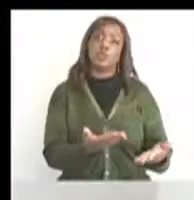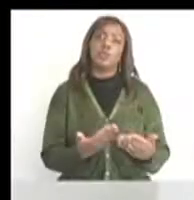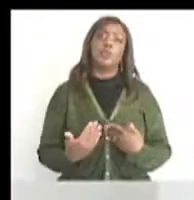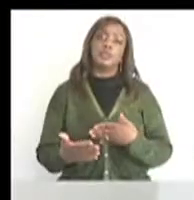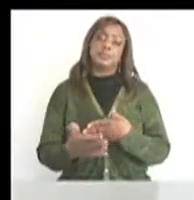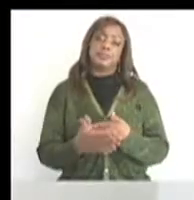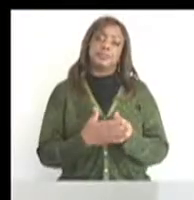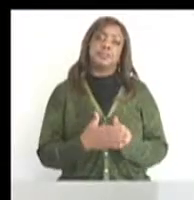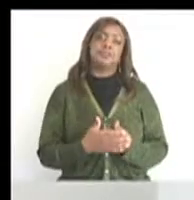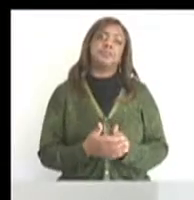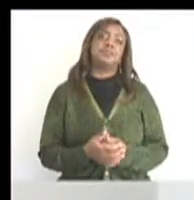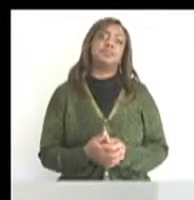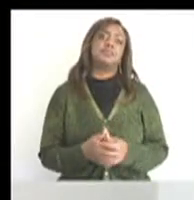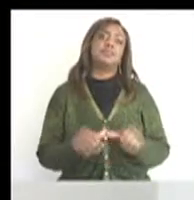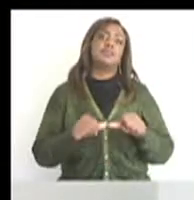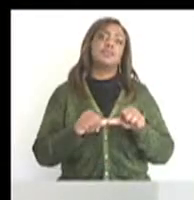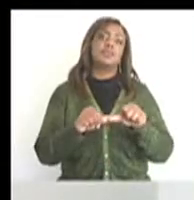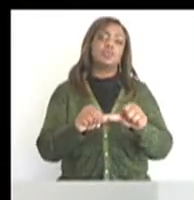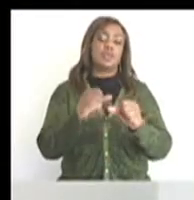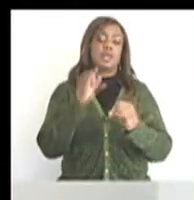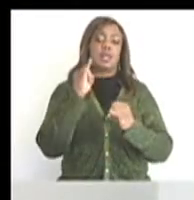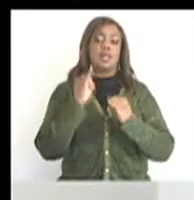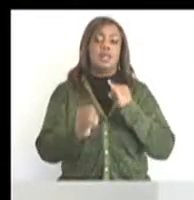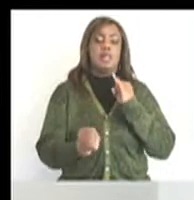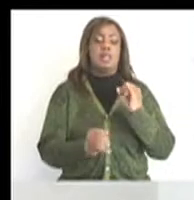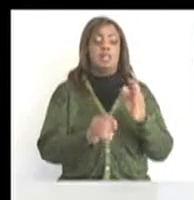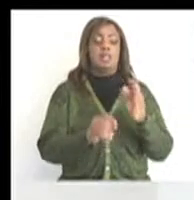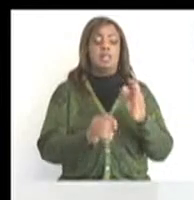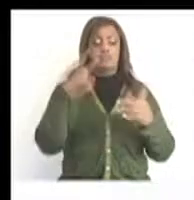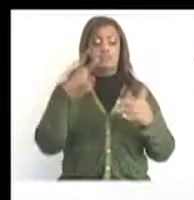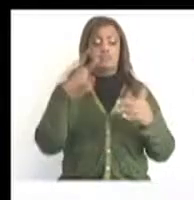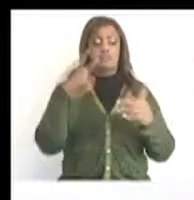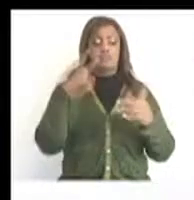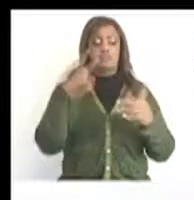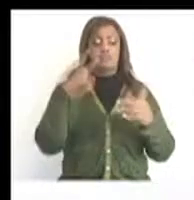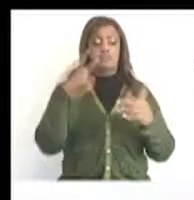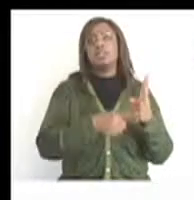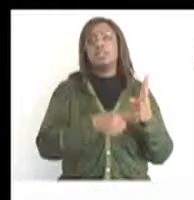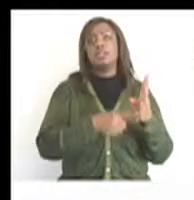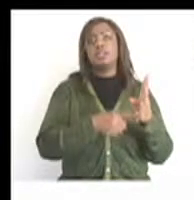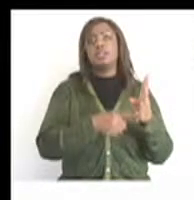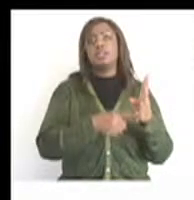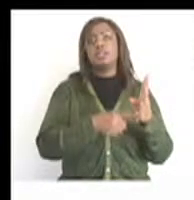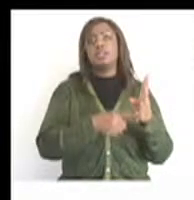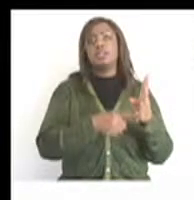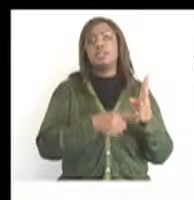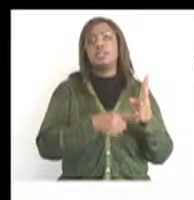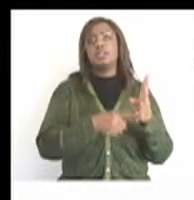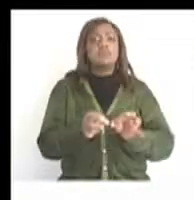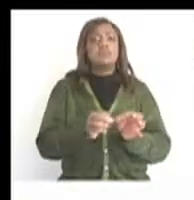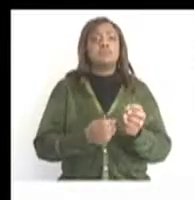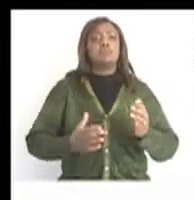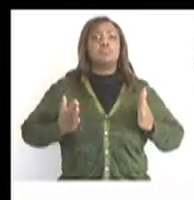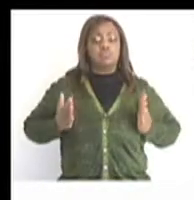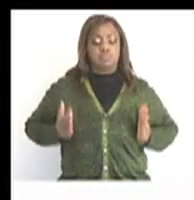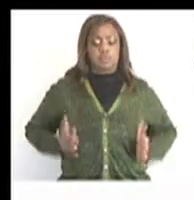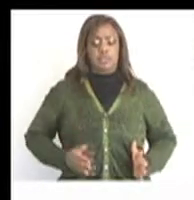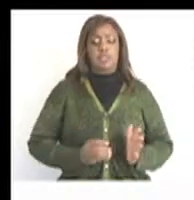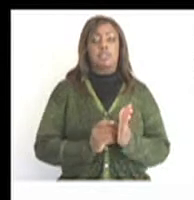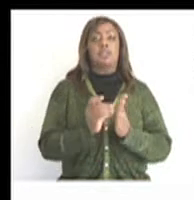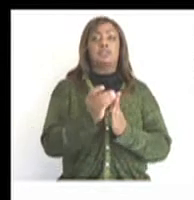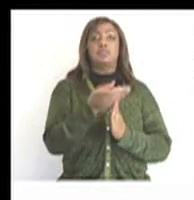Boys and girls, so now we look at our last competence that says, explain the physical development. Appreciate